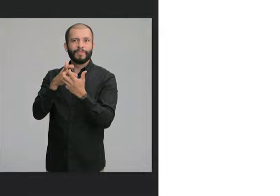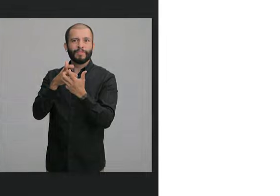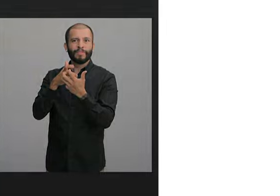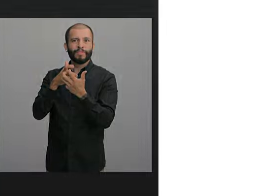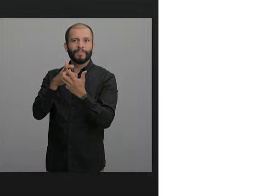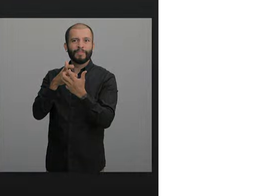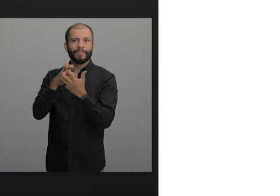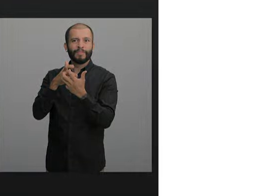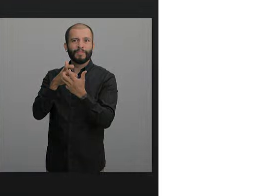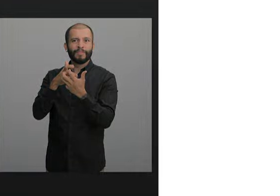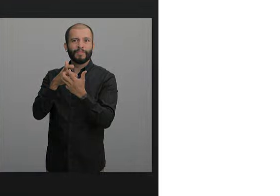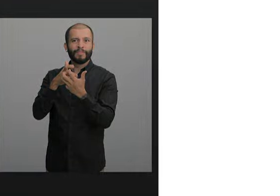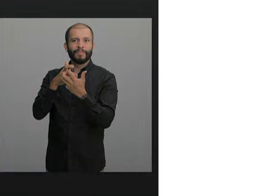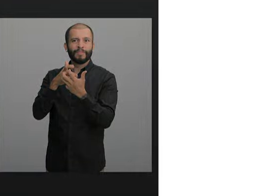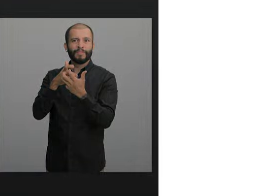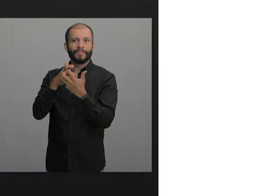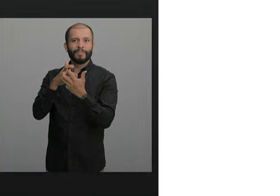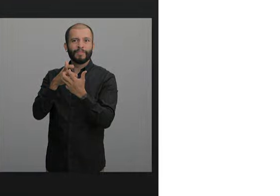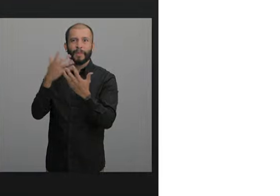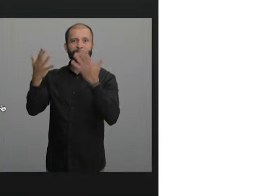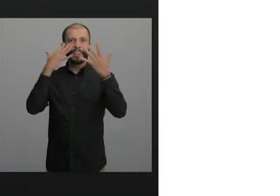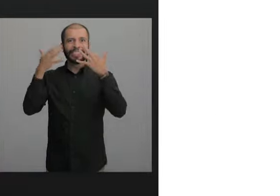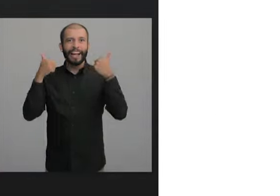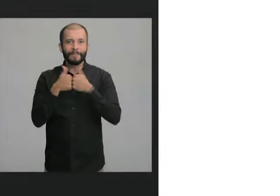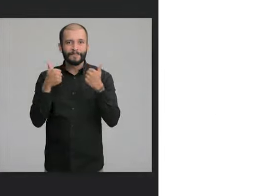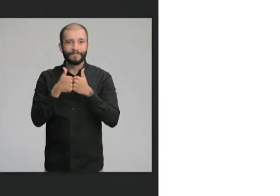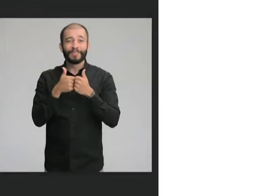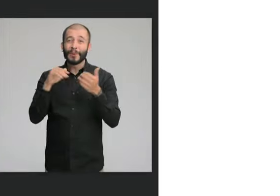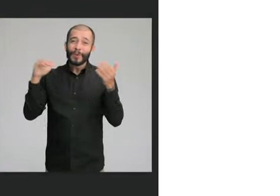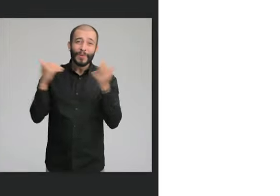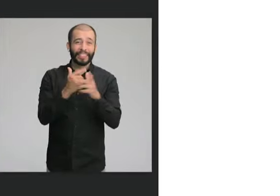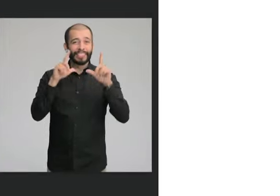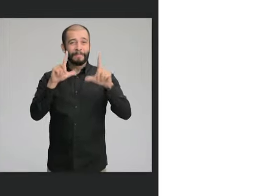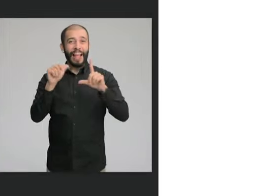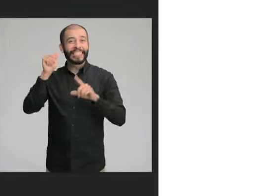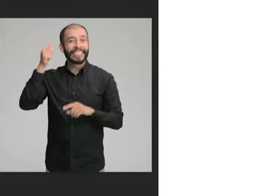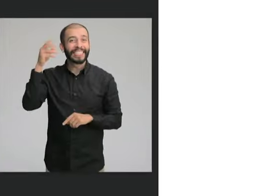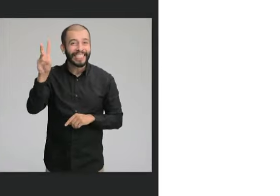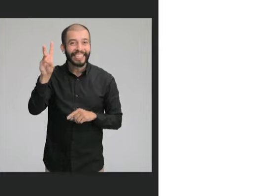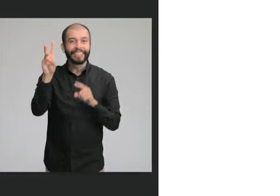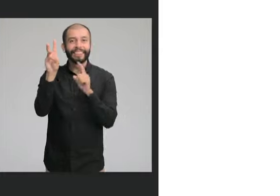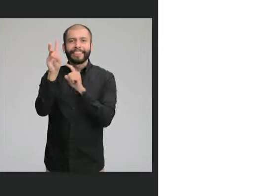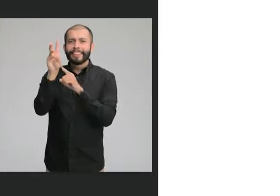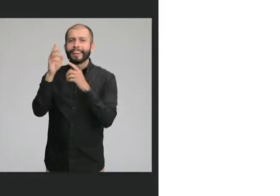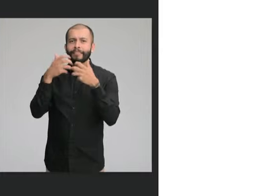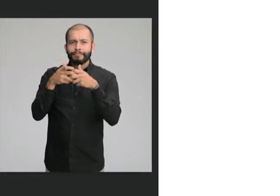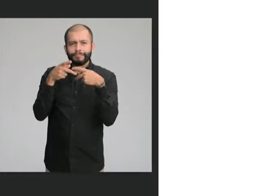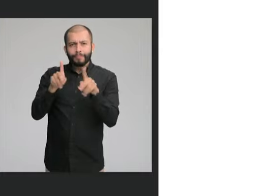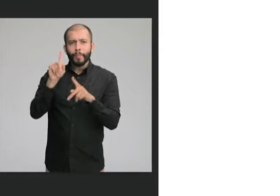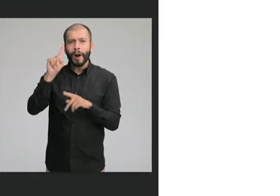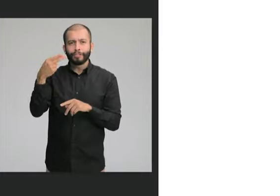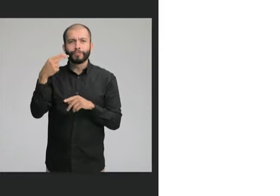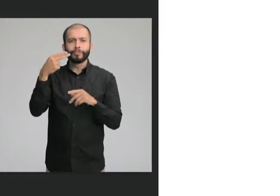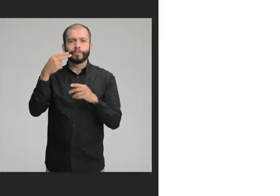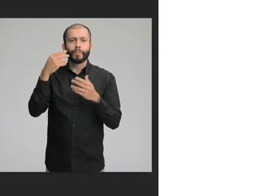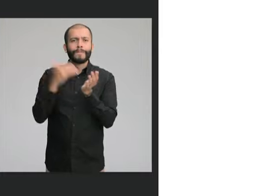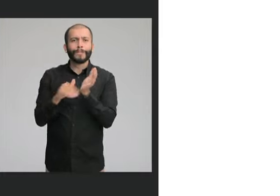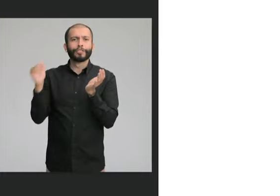the gamer phone. The 14 Pro, that's not for gamers. Display engine in A16. This engine enables the 1 Hz refresh